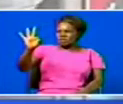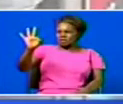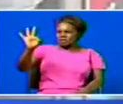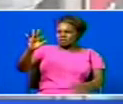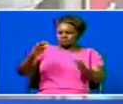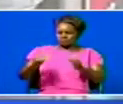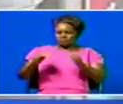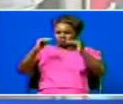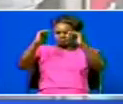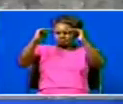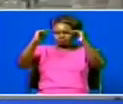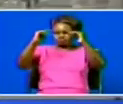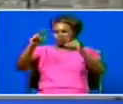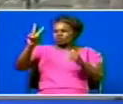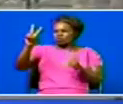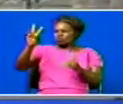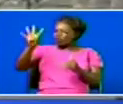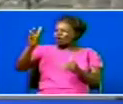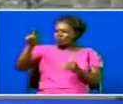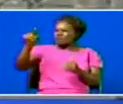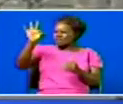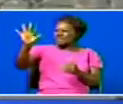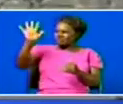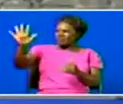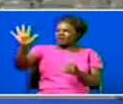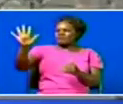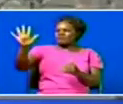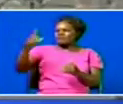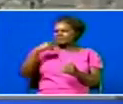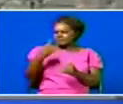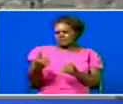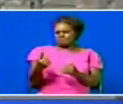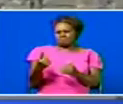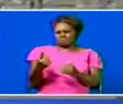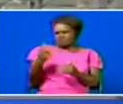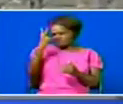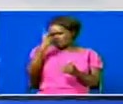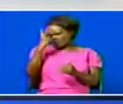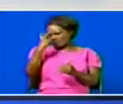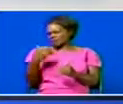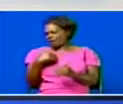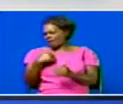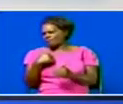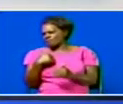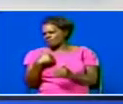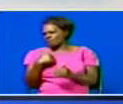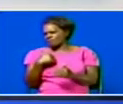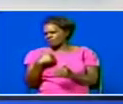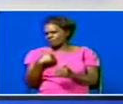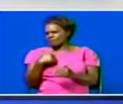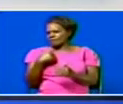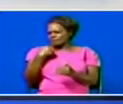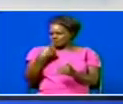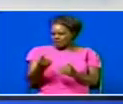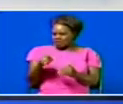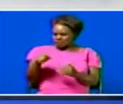shillings per kilowatt hour to 4.35 shillings, terming this suspect. Elisha now says